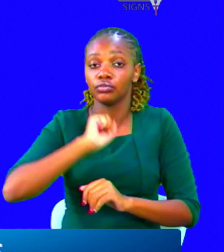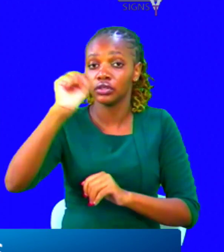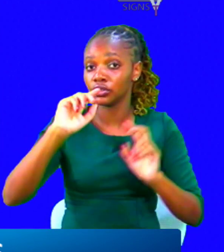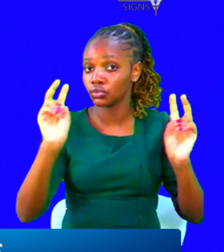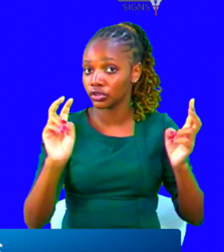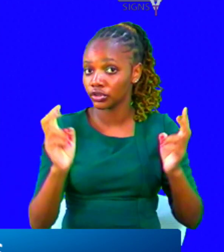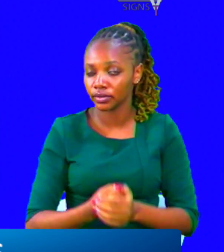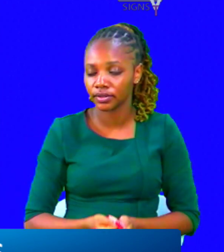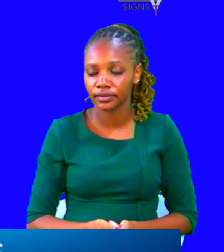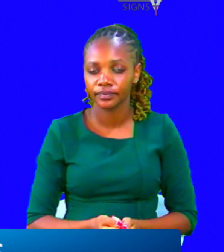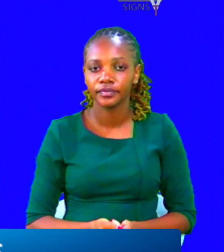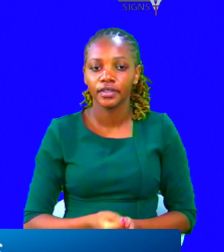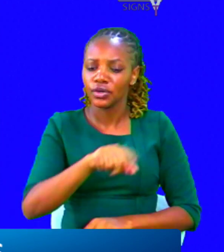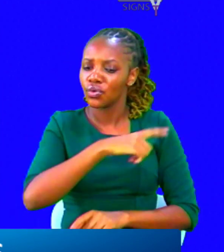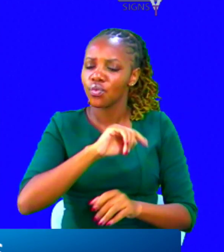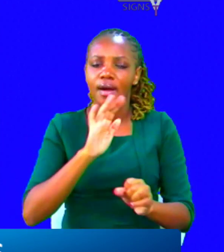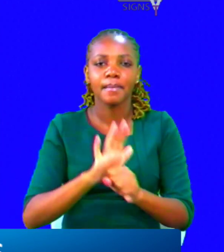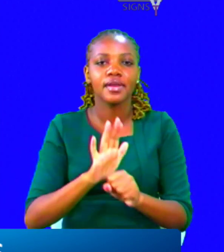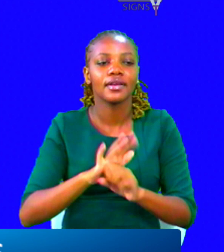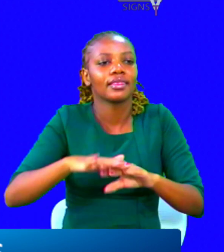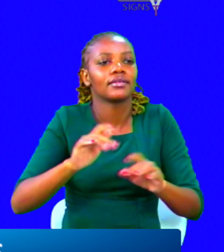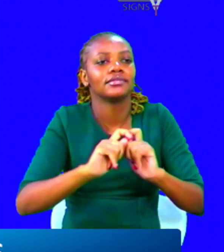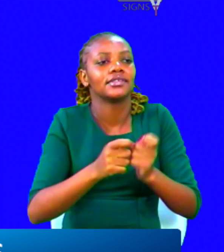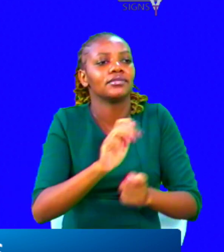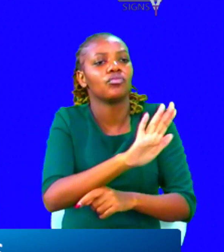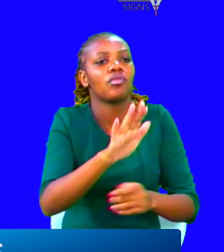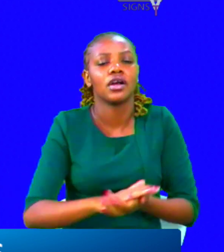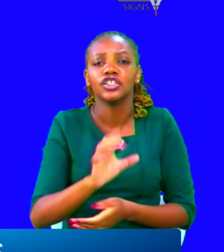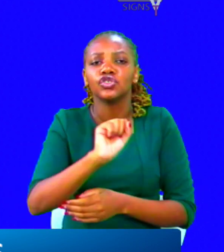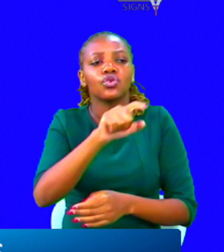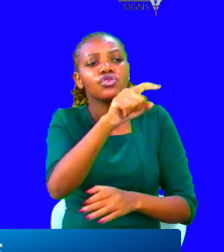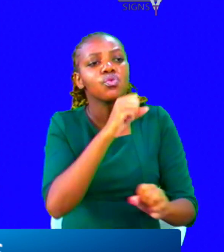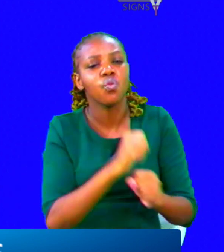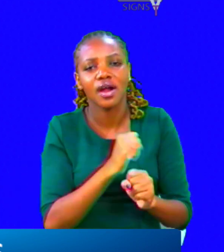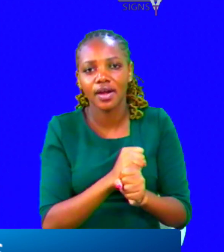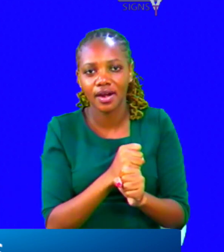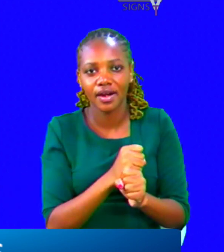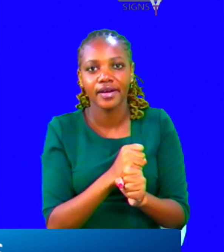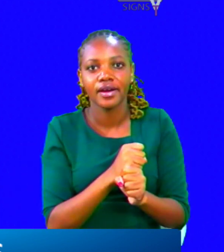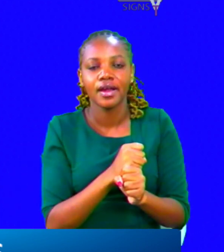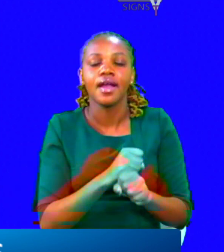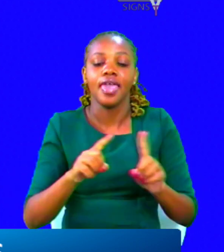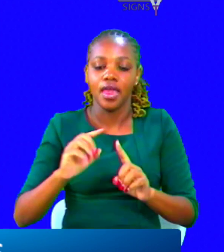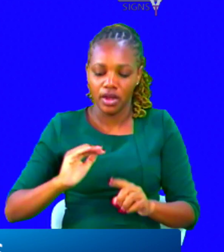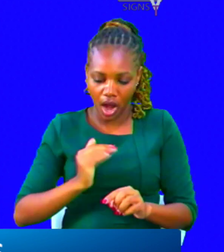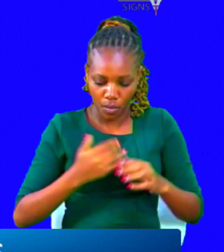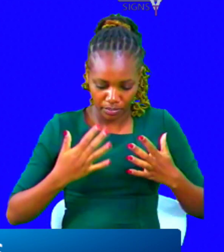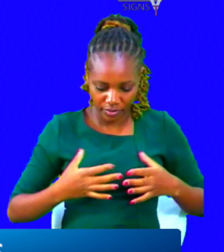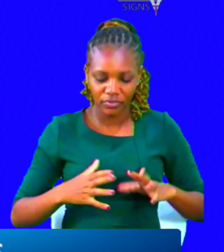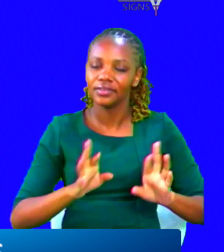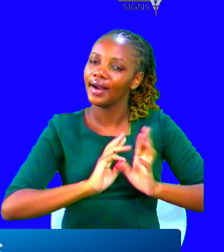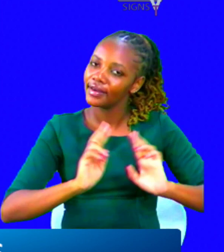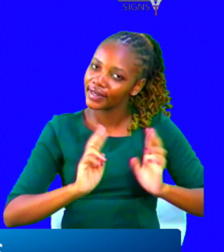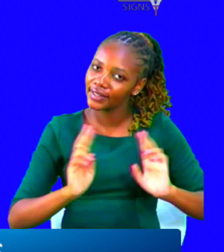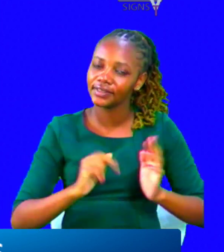this country. Sisi ni wengi kushinda watu yako. Kwa hivyo wewe pana tisho sisi, watu